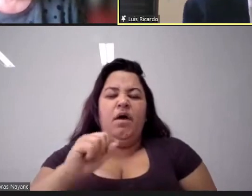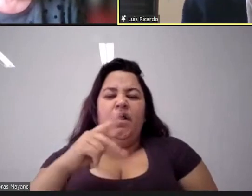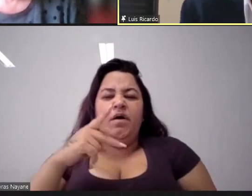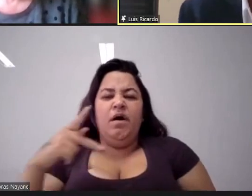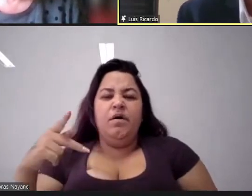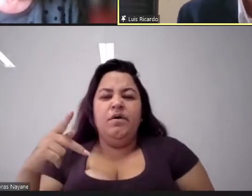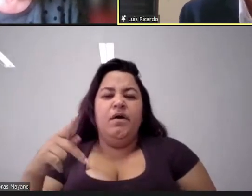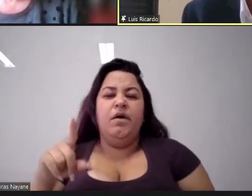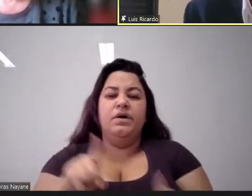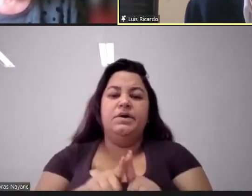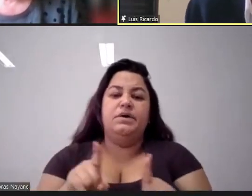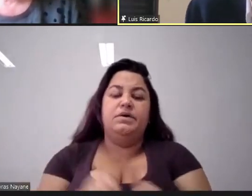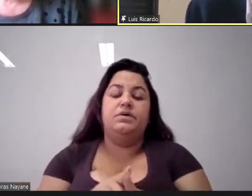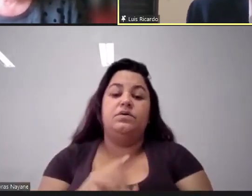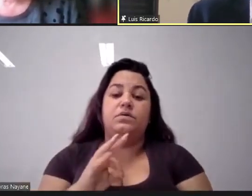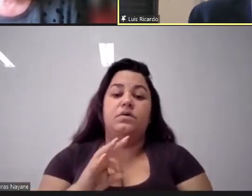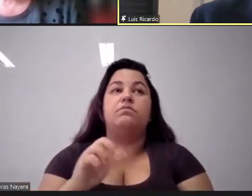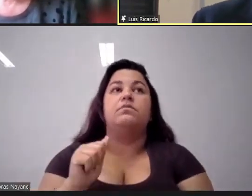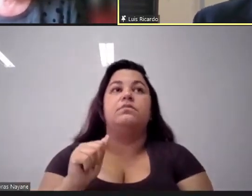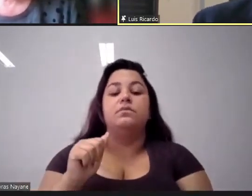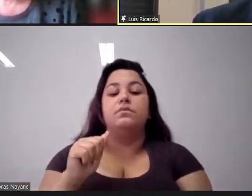educate people about this with